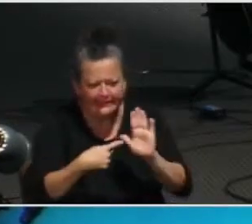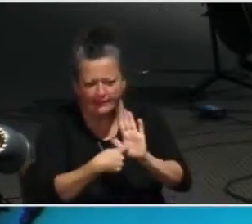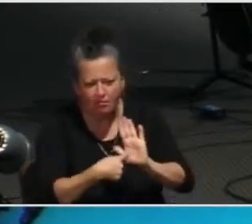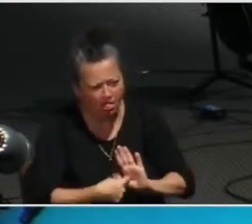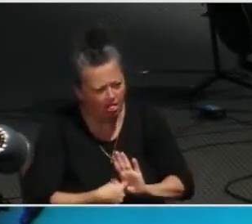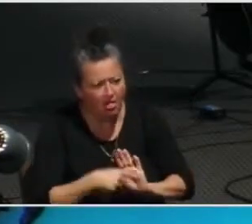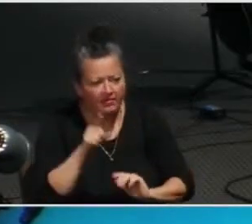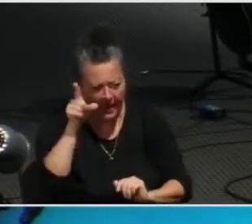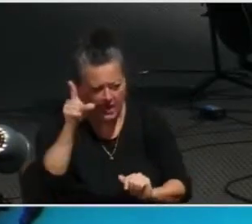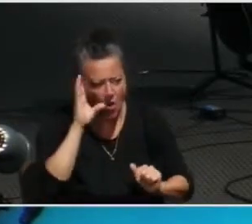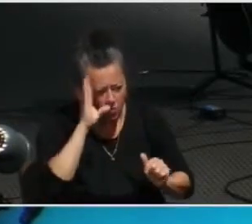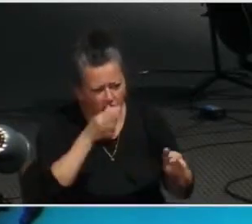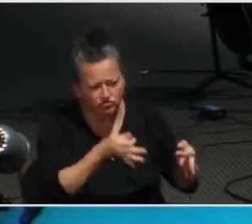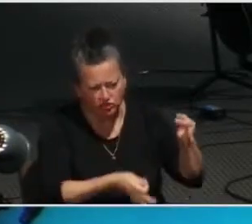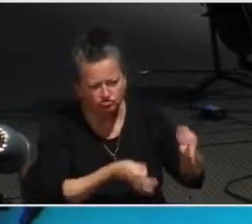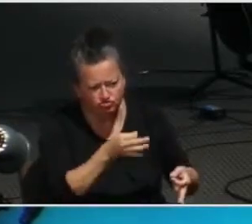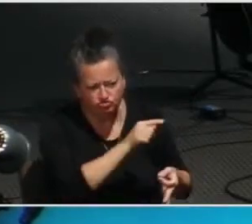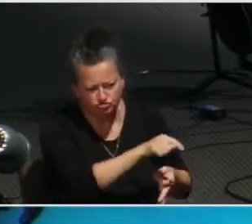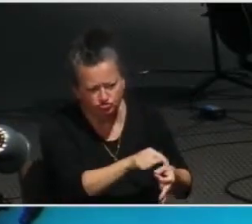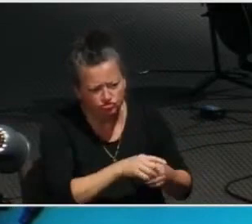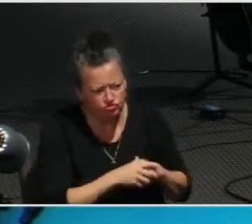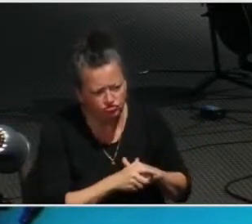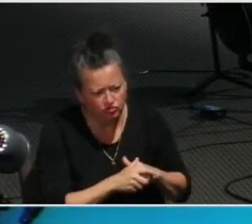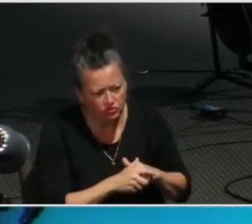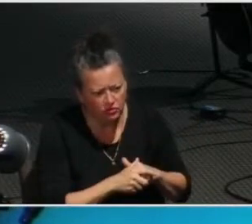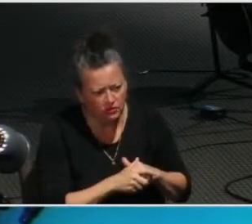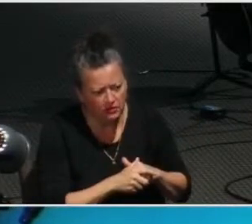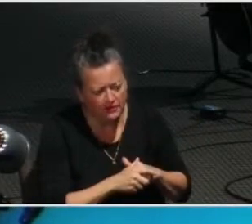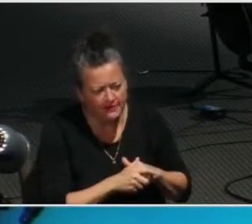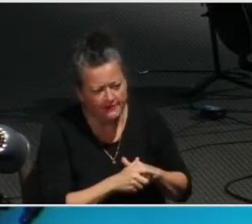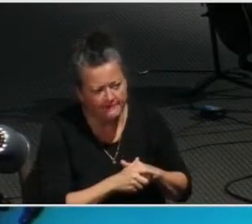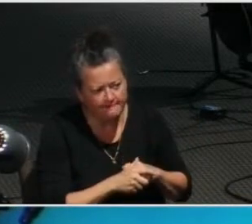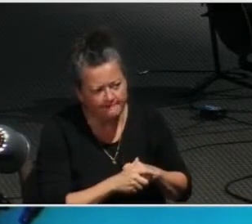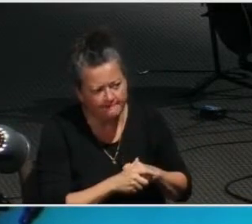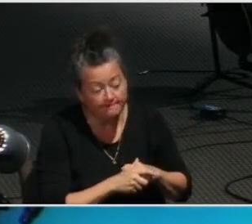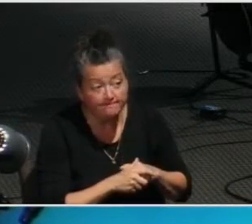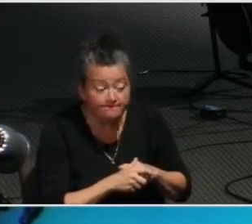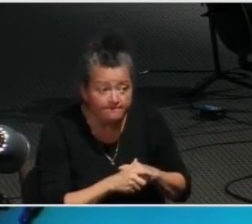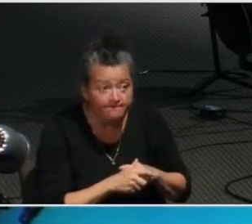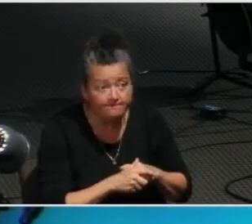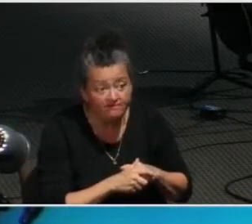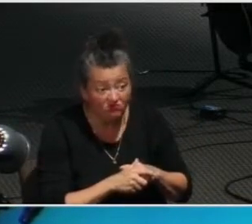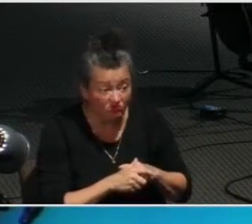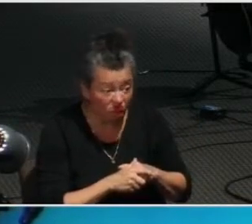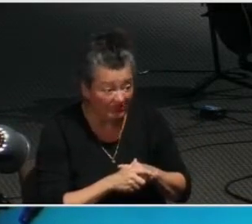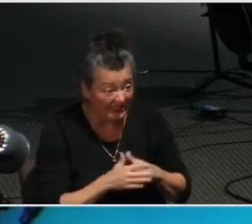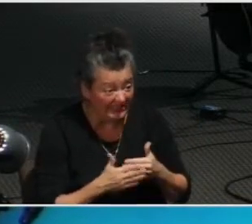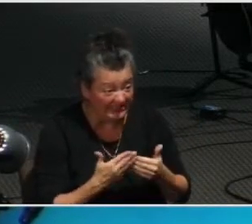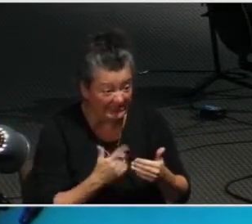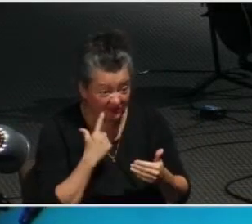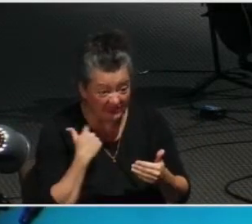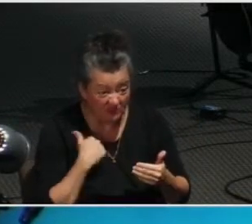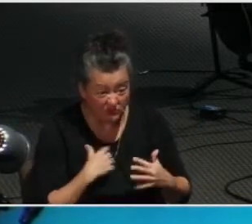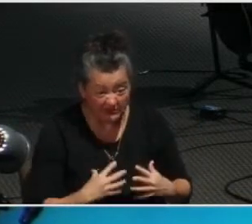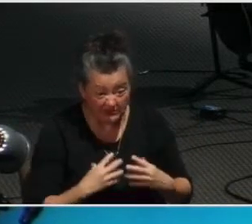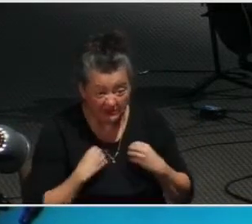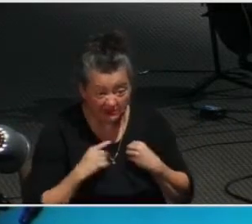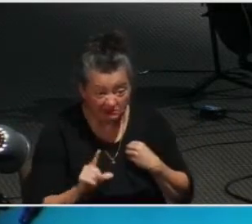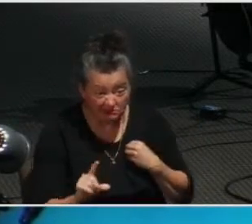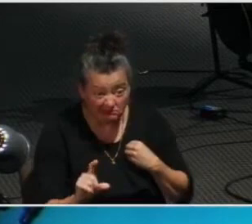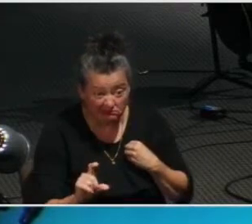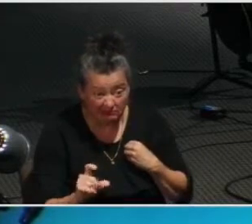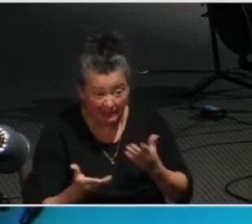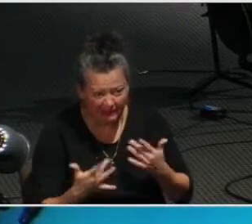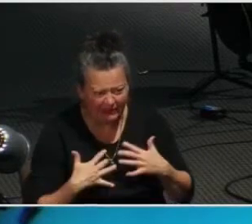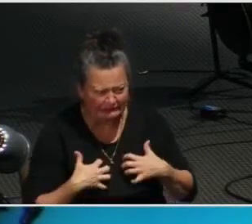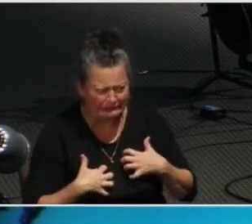and judgment. But some of us might be troubled by a God who brings vengeance, especially